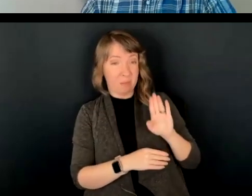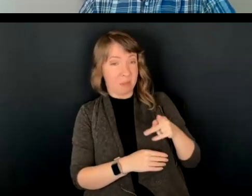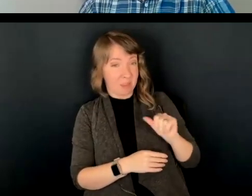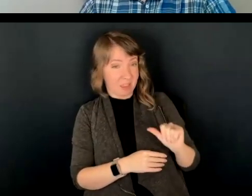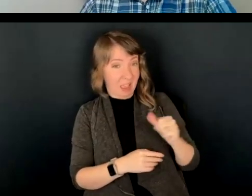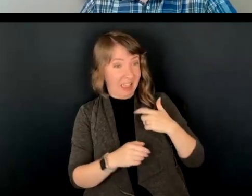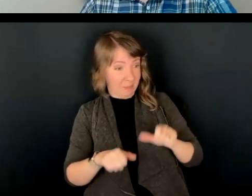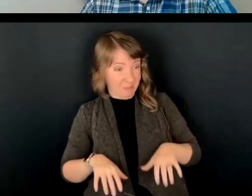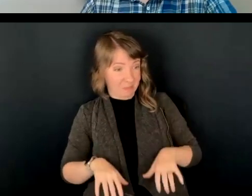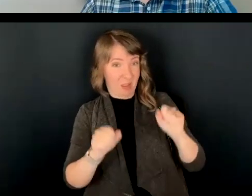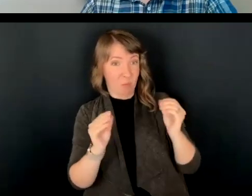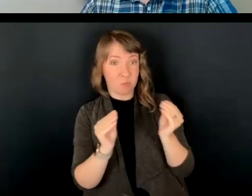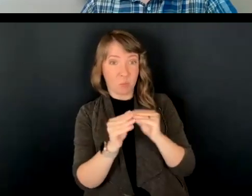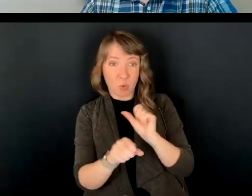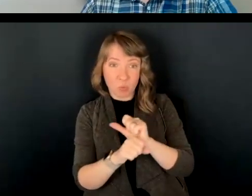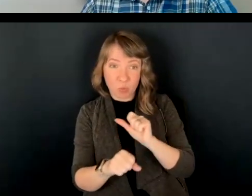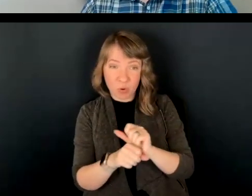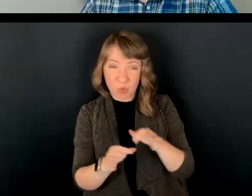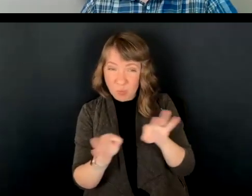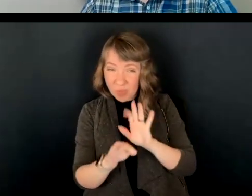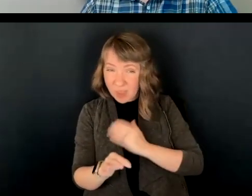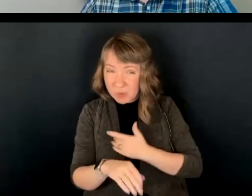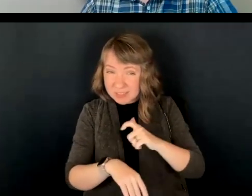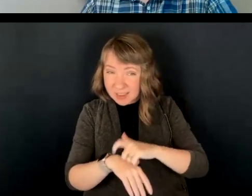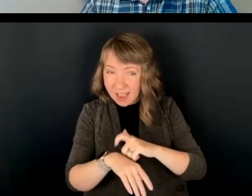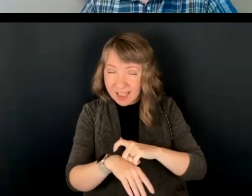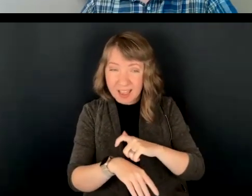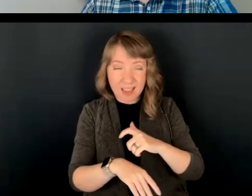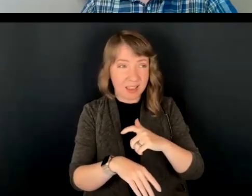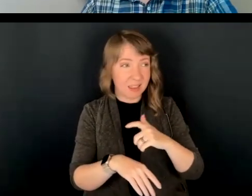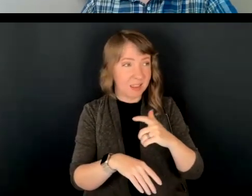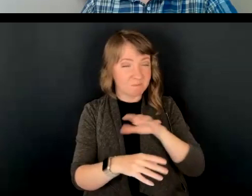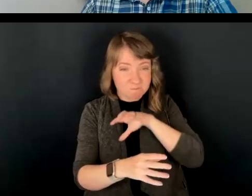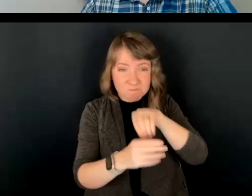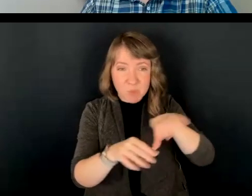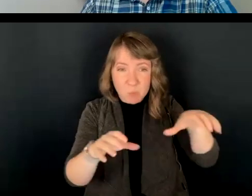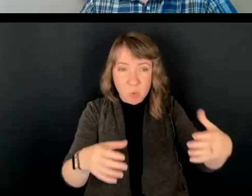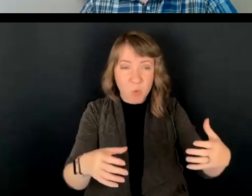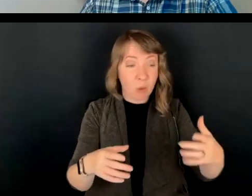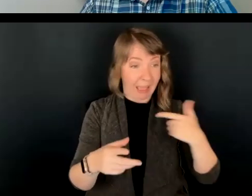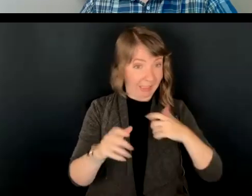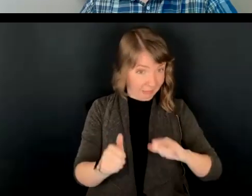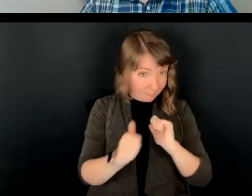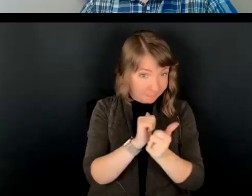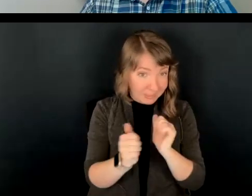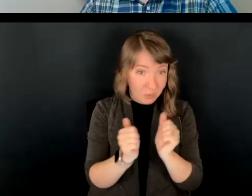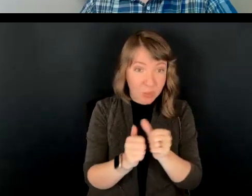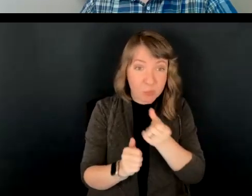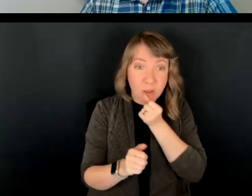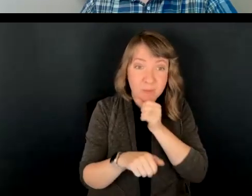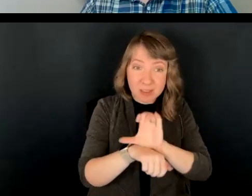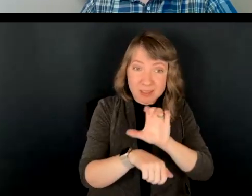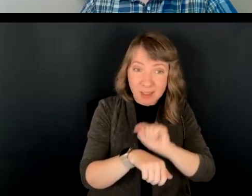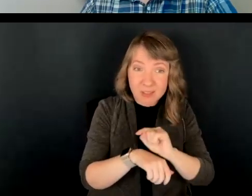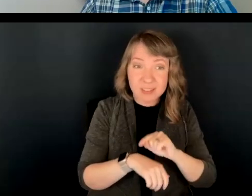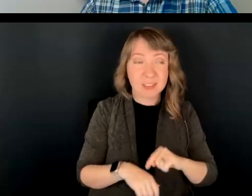get in a proposal and be in that pool? Do you think you can be competitive in that pool with private consultants? Do you want to have relationships with some of the